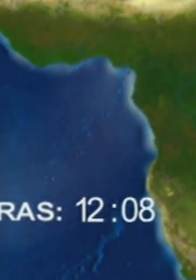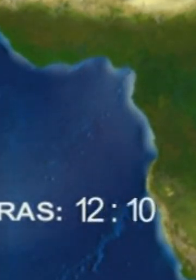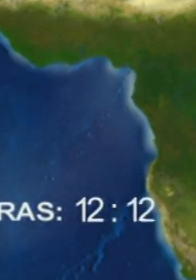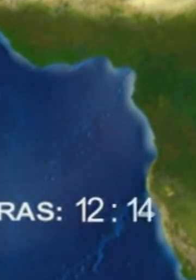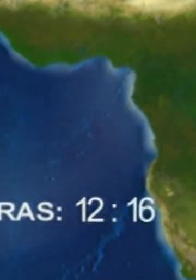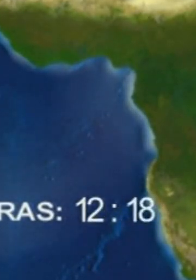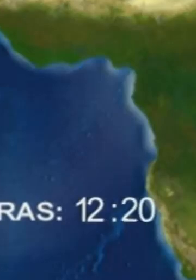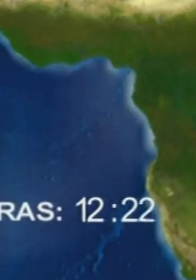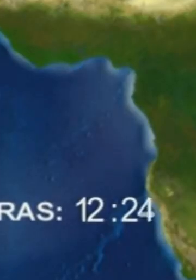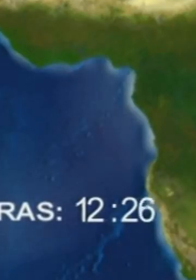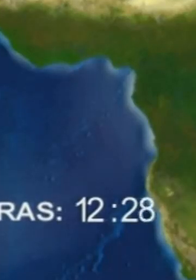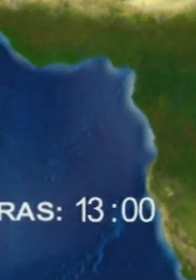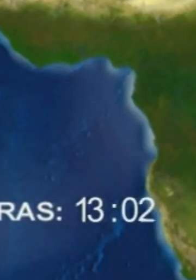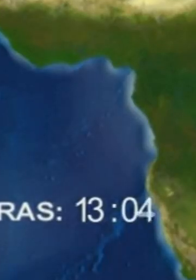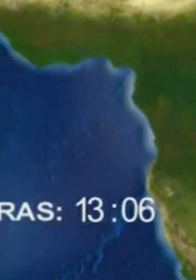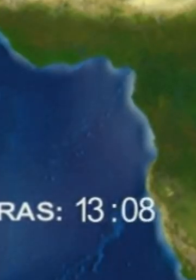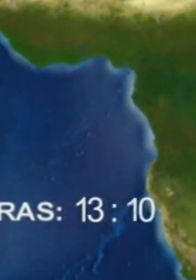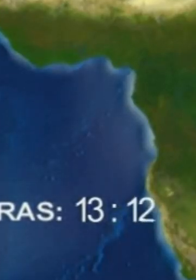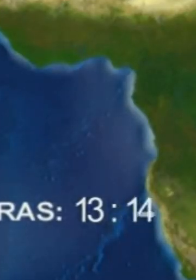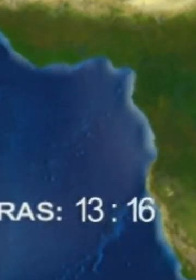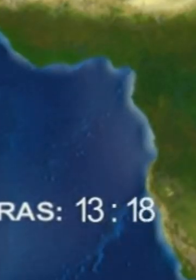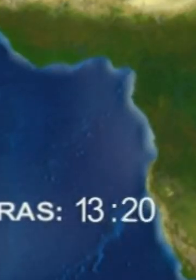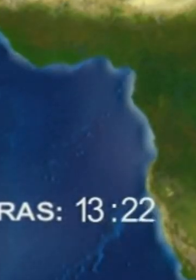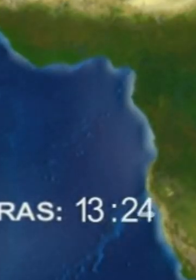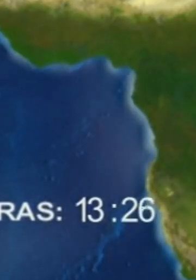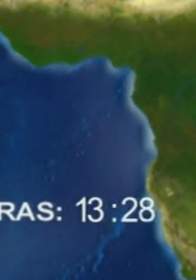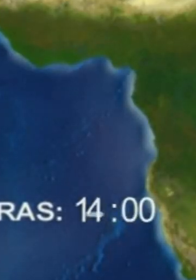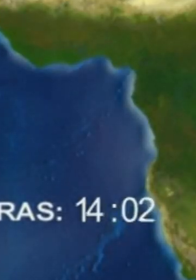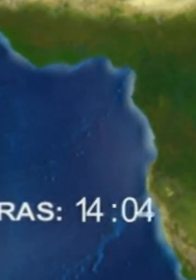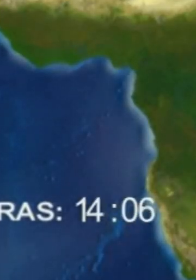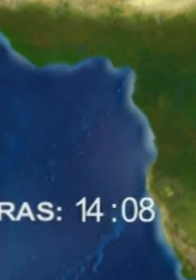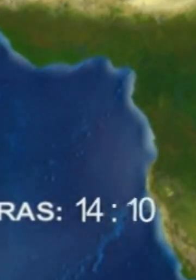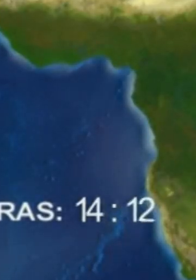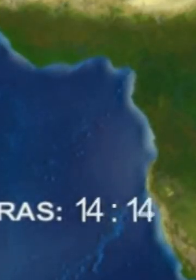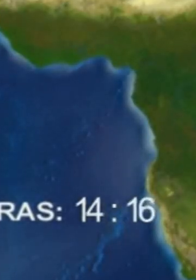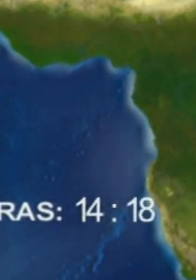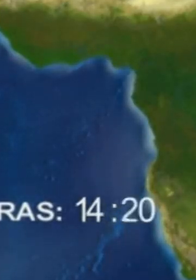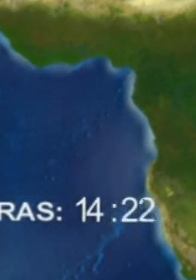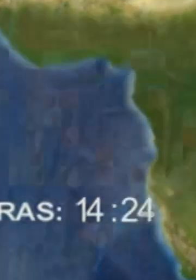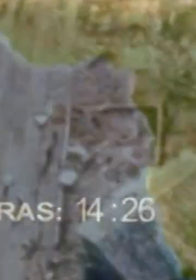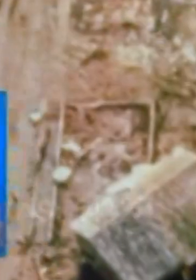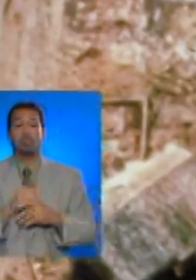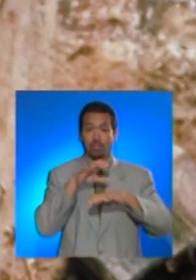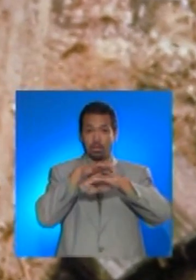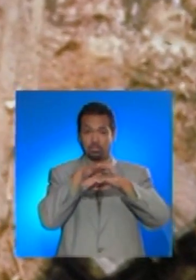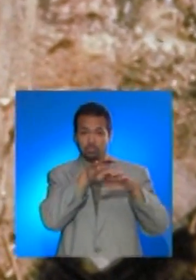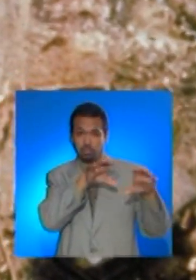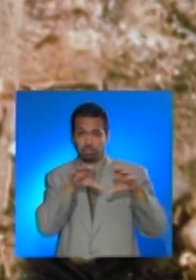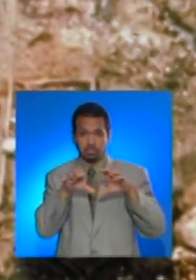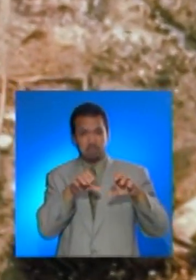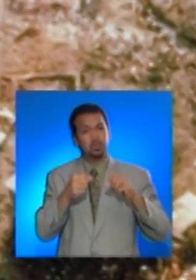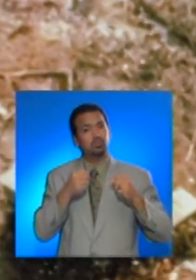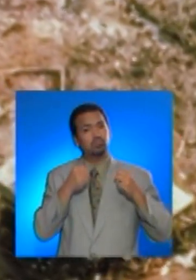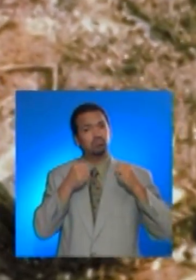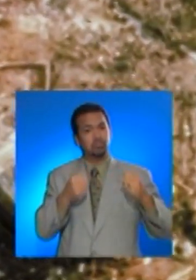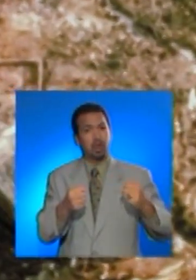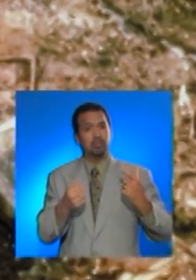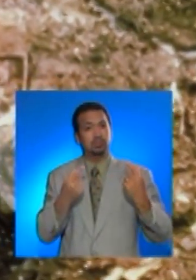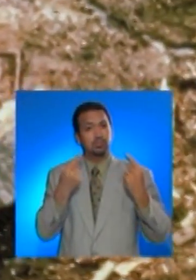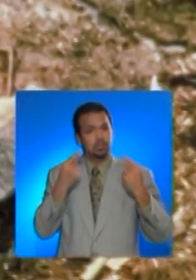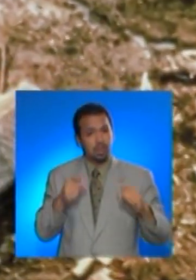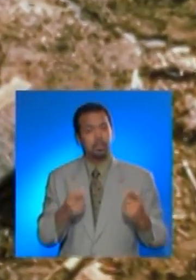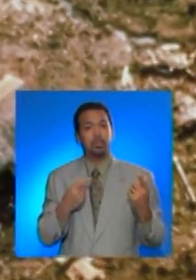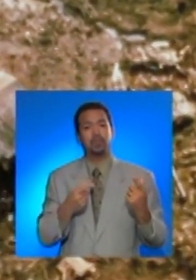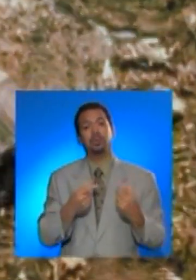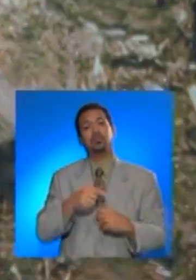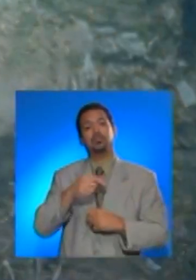Martin, and 12-foot waves around Antigua and Dominica in the Lesser Antilles. One of the most destructive earthquakes of the 20th